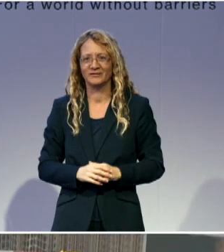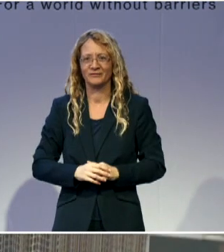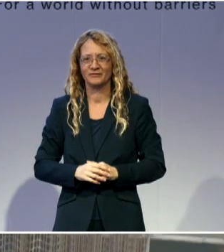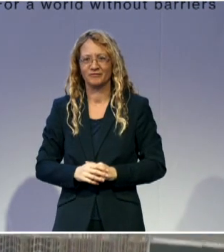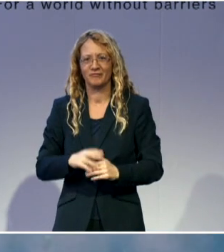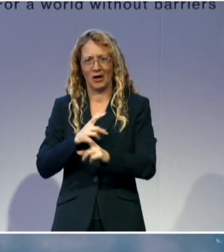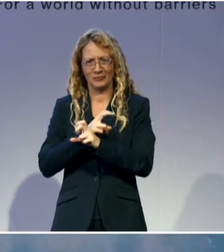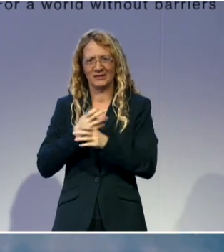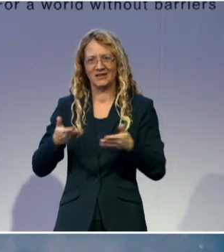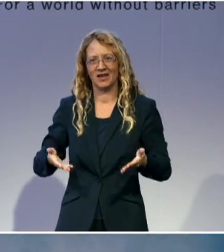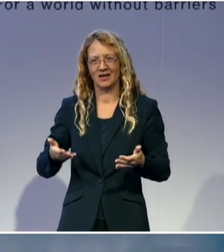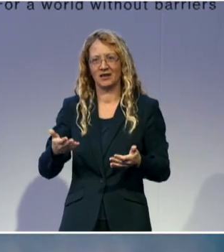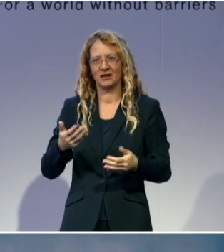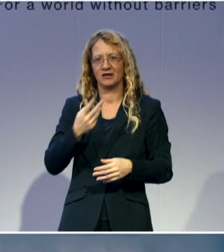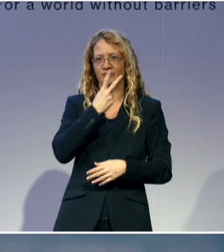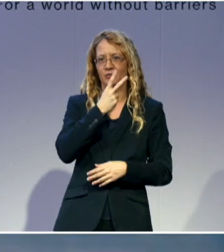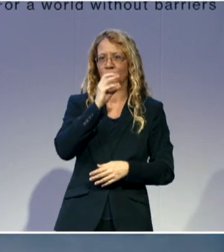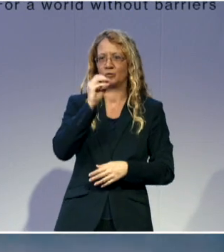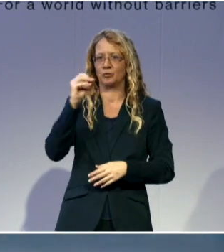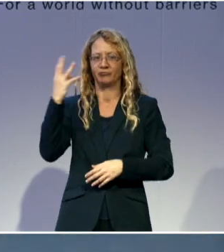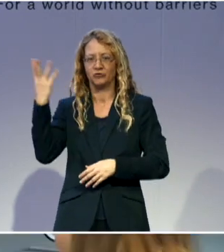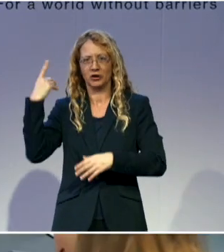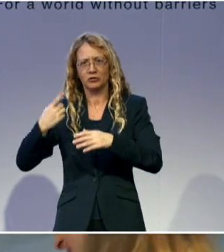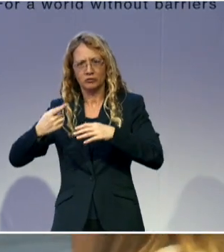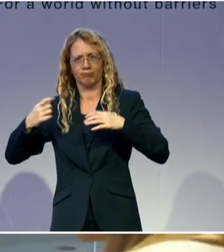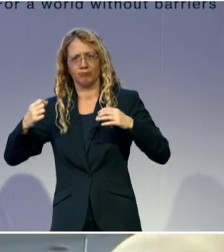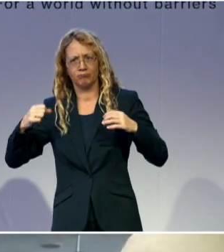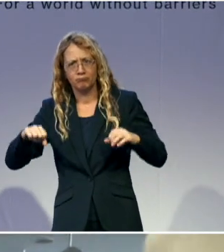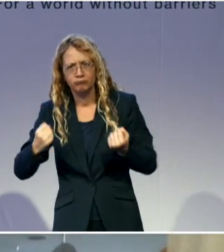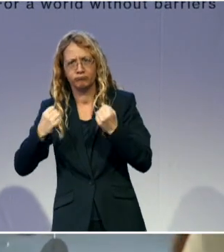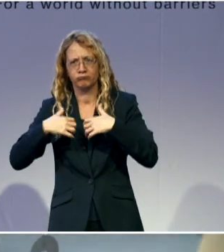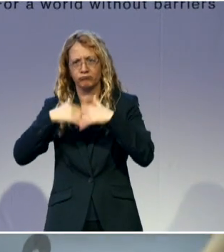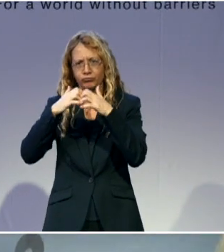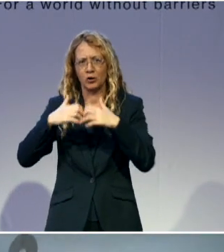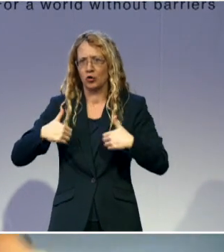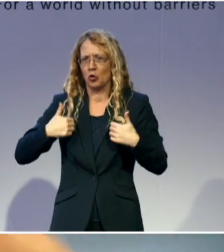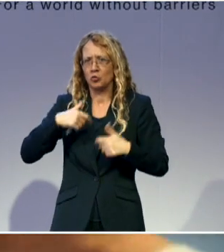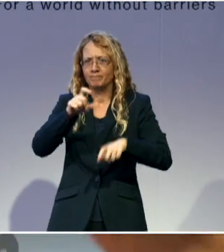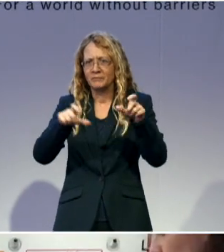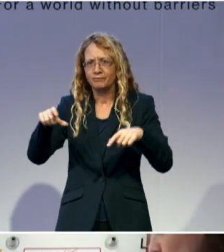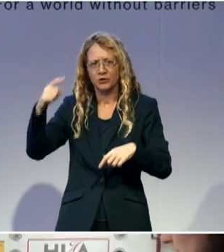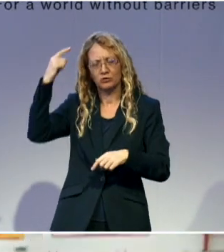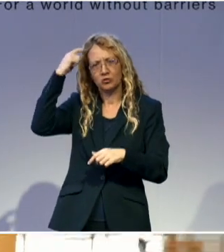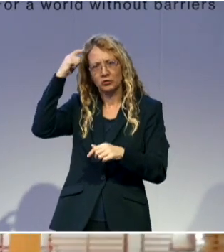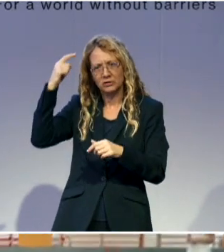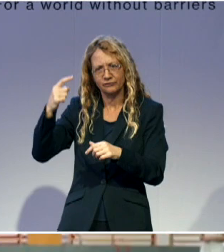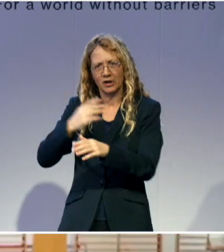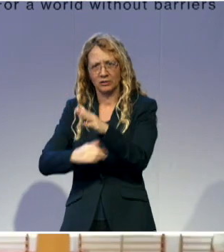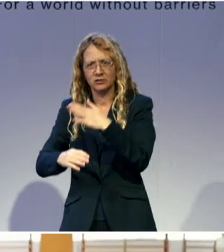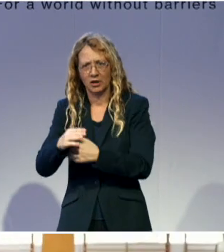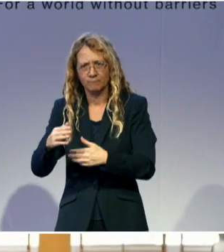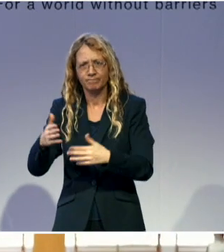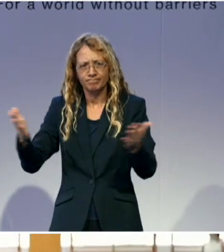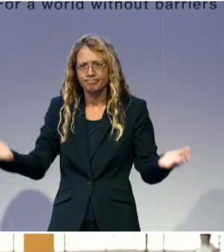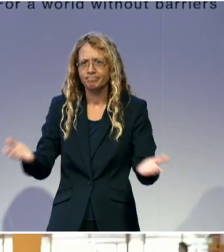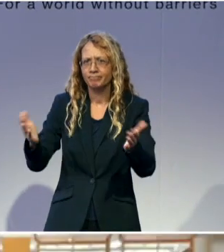Inclusion Sport started in 2004 to provide young people with intellectual disabilities the opportunity to participate in